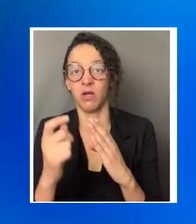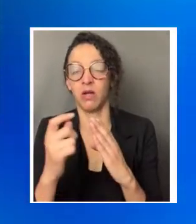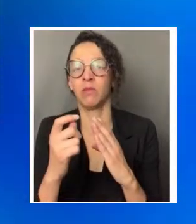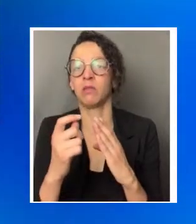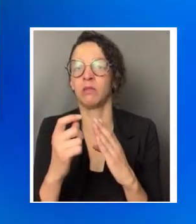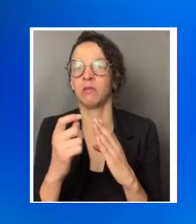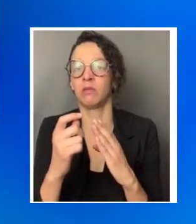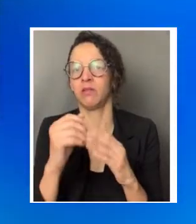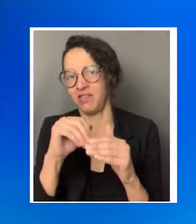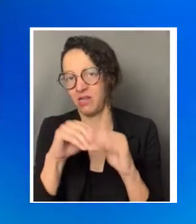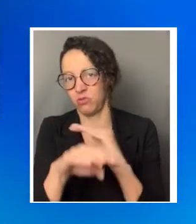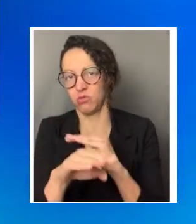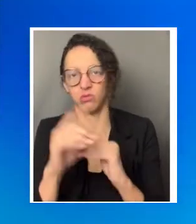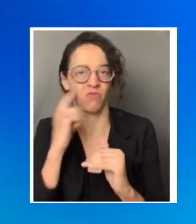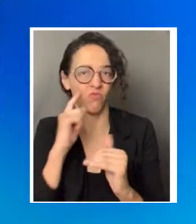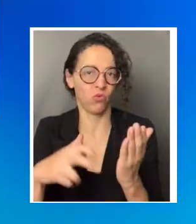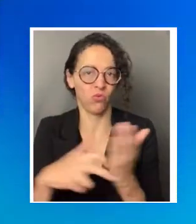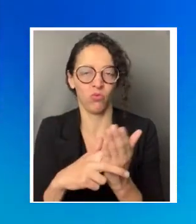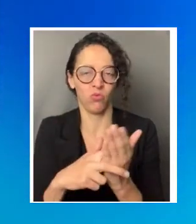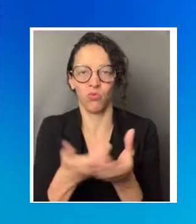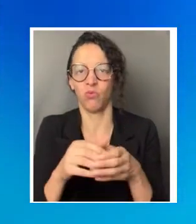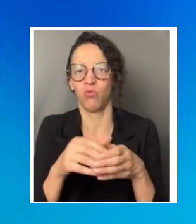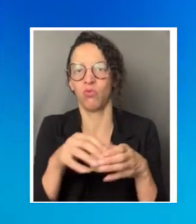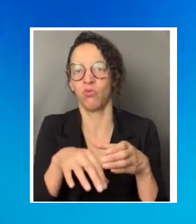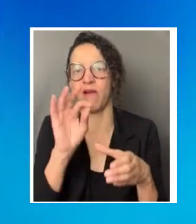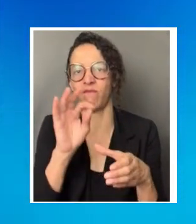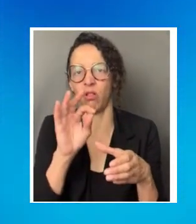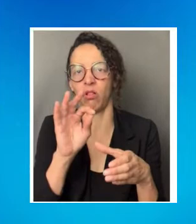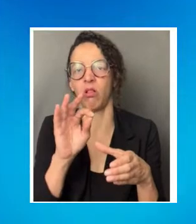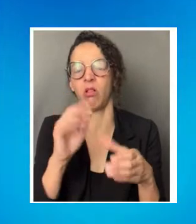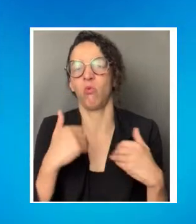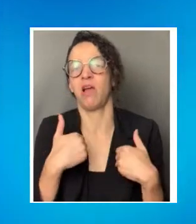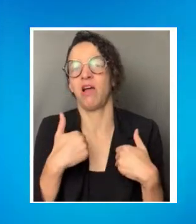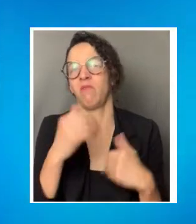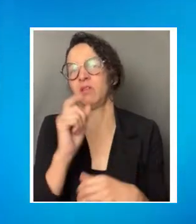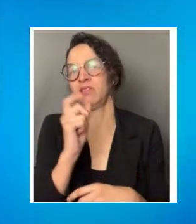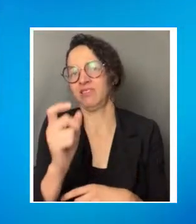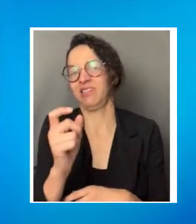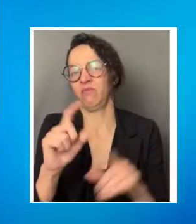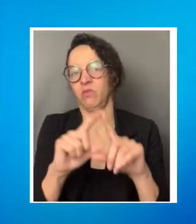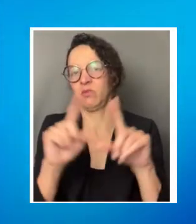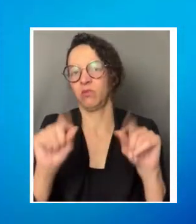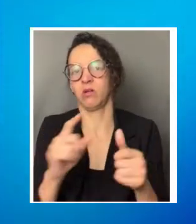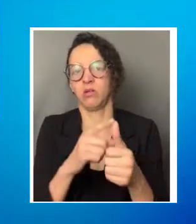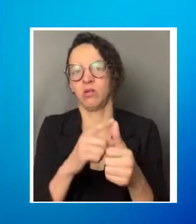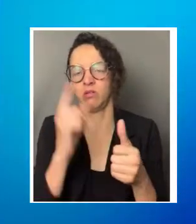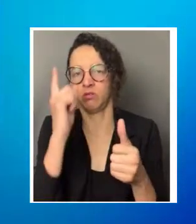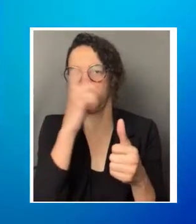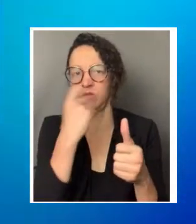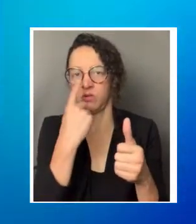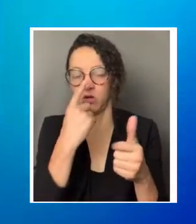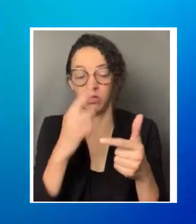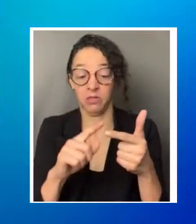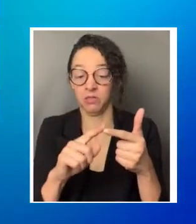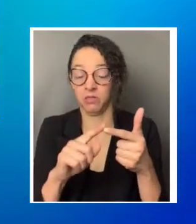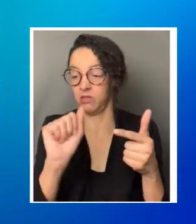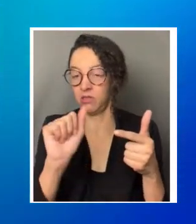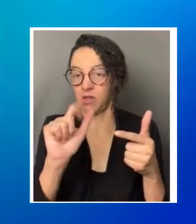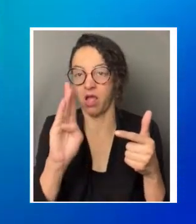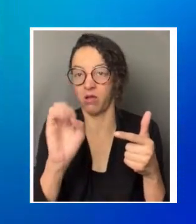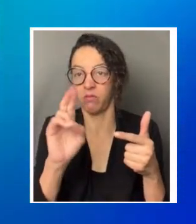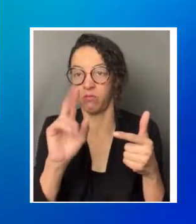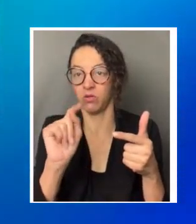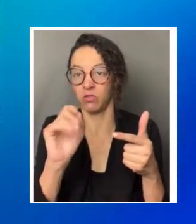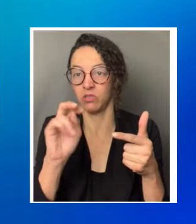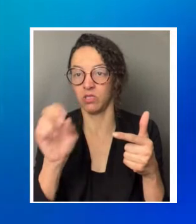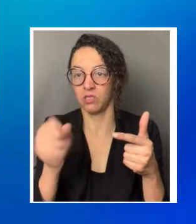have available are gift cards to Target, Albertsons, or Vons. Now let's start off the meeting with